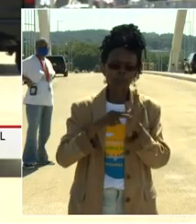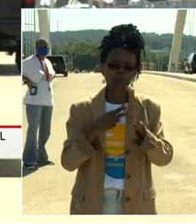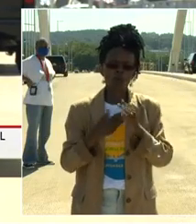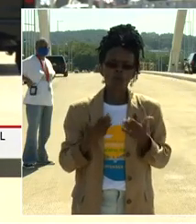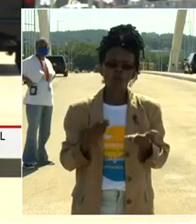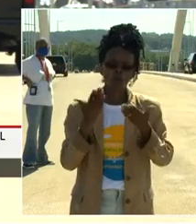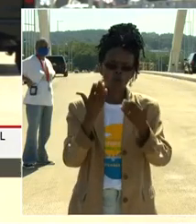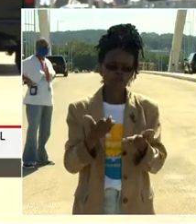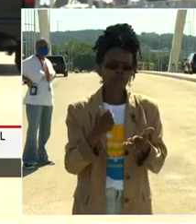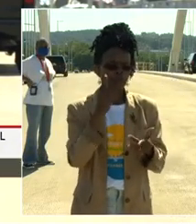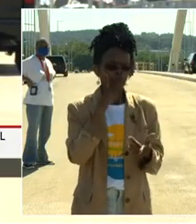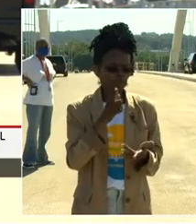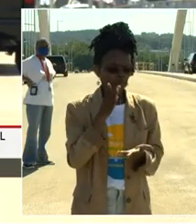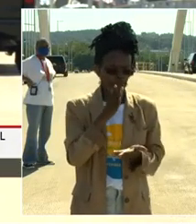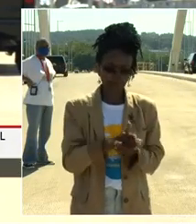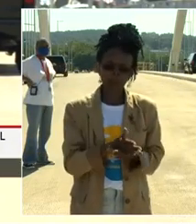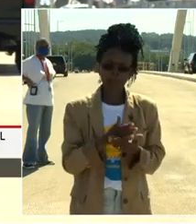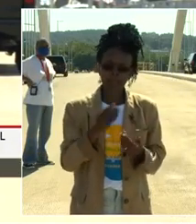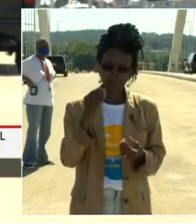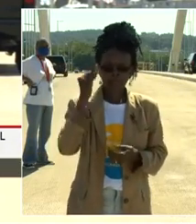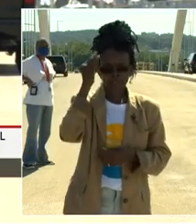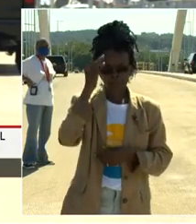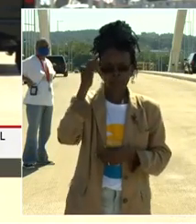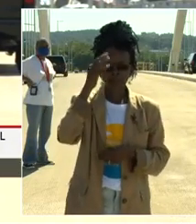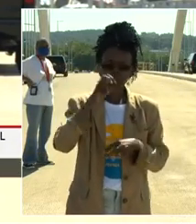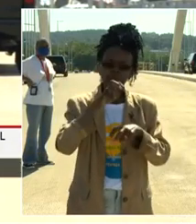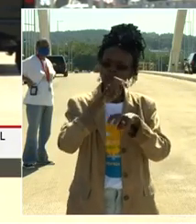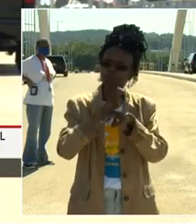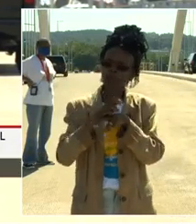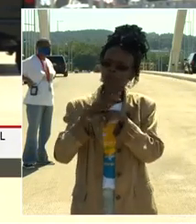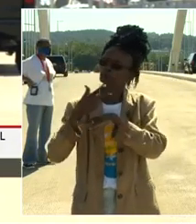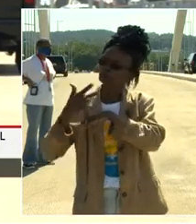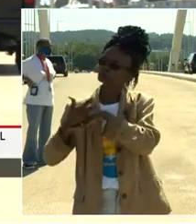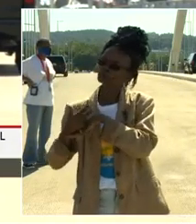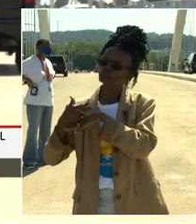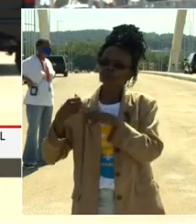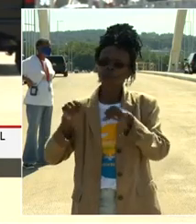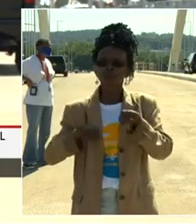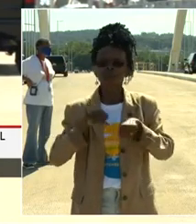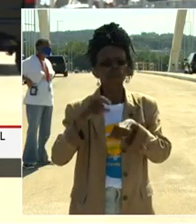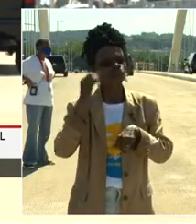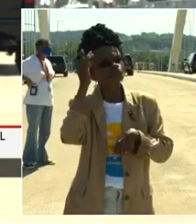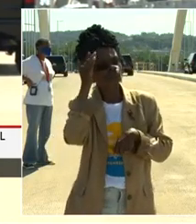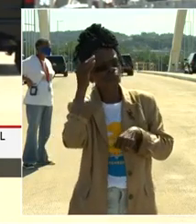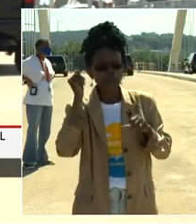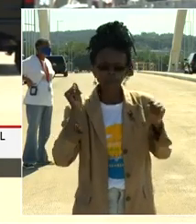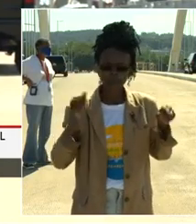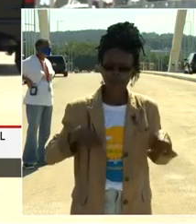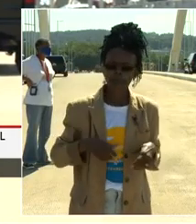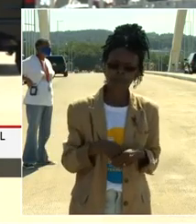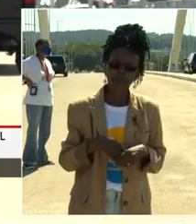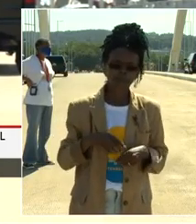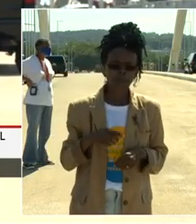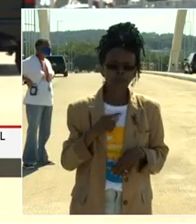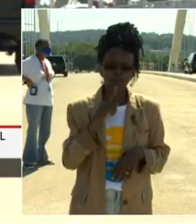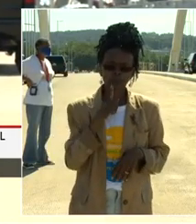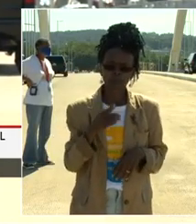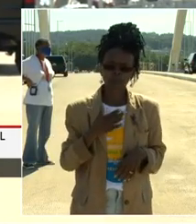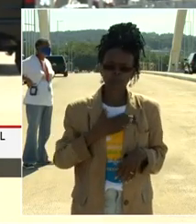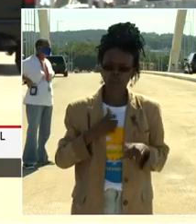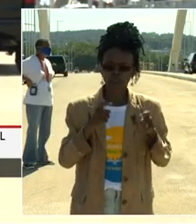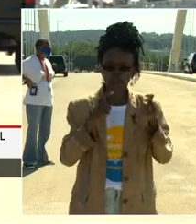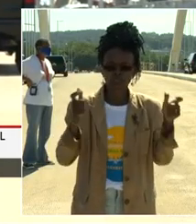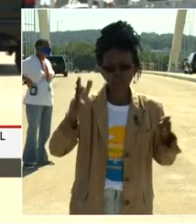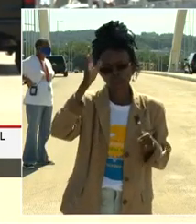way. Frederick and his son, Charles, my great-great-grandfather, shared a special bond over their enjoyment of baseball